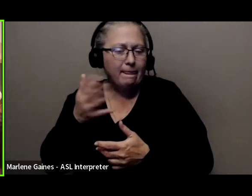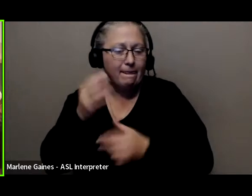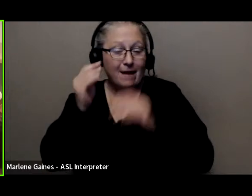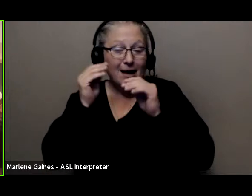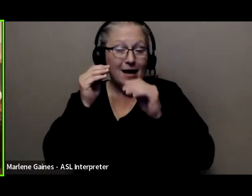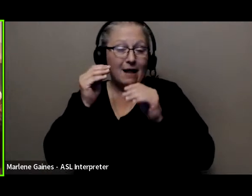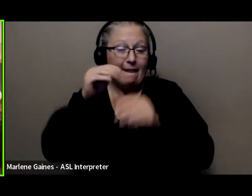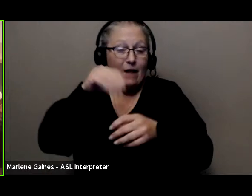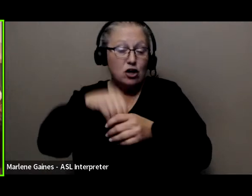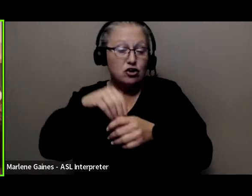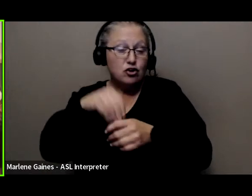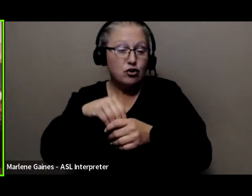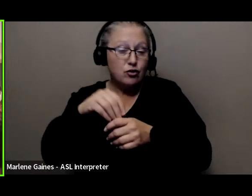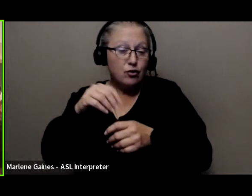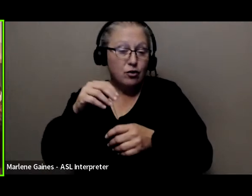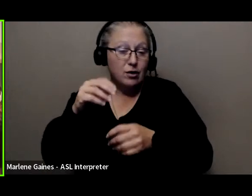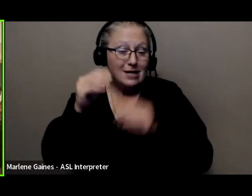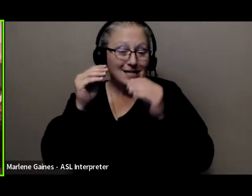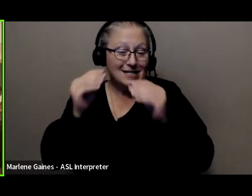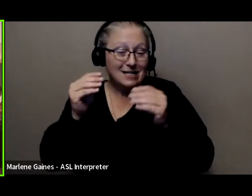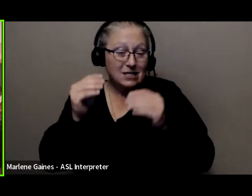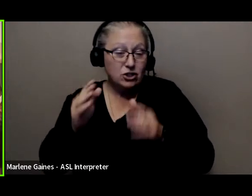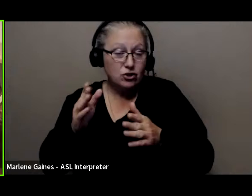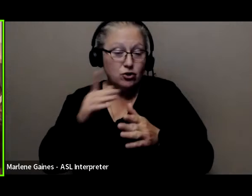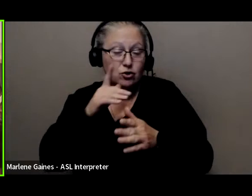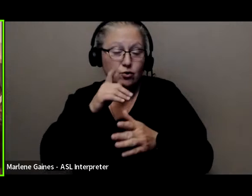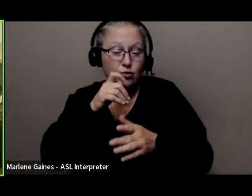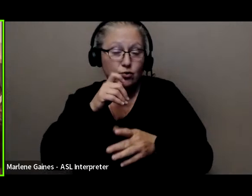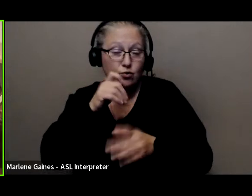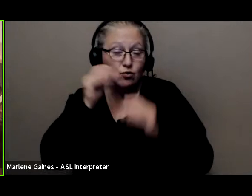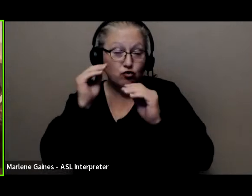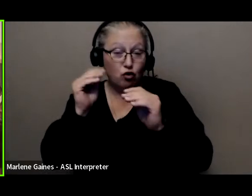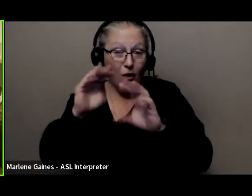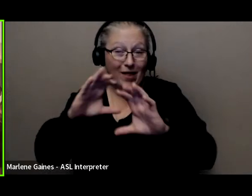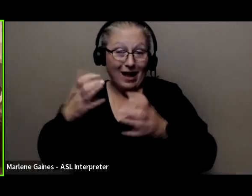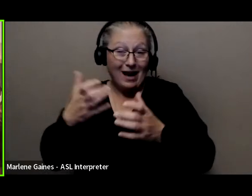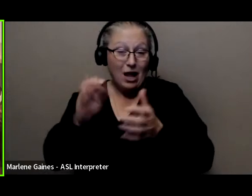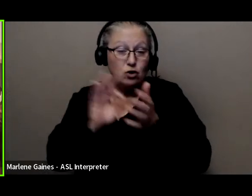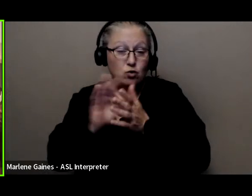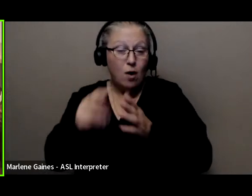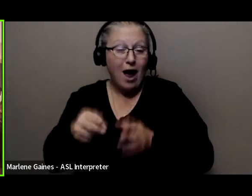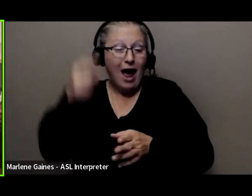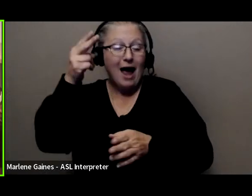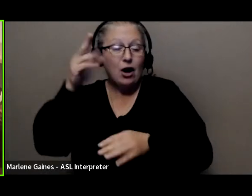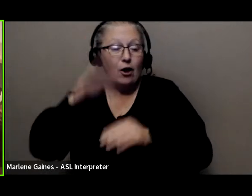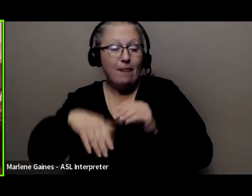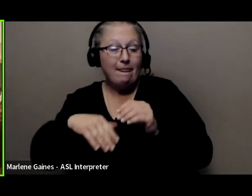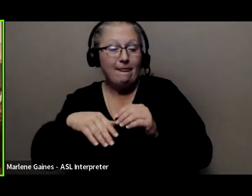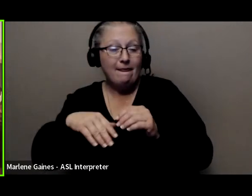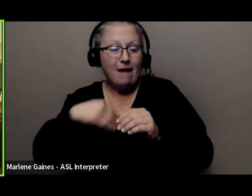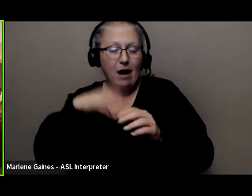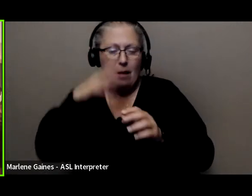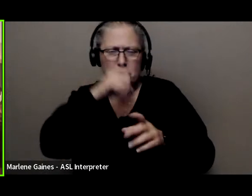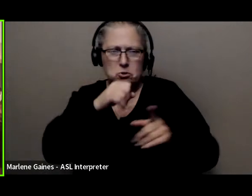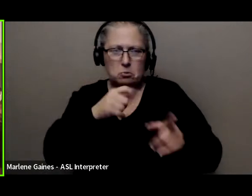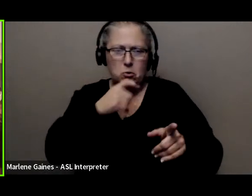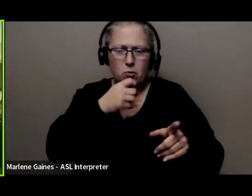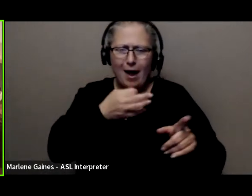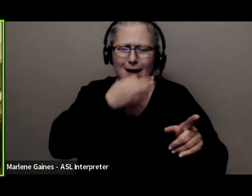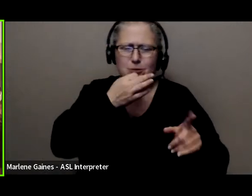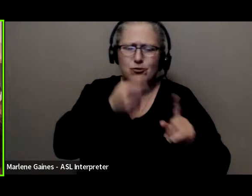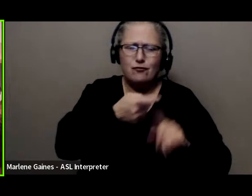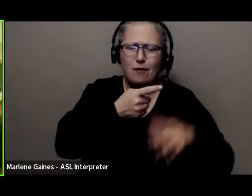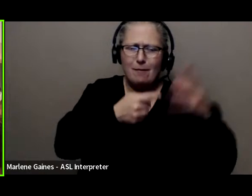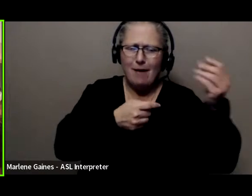teacher, the internal teachers who taught the classes scored higher than I'm presuming the experts from